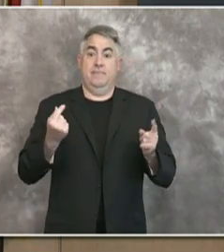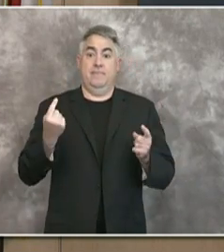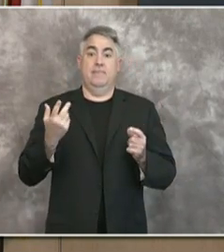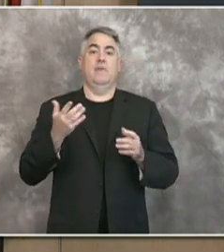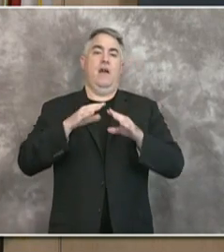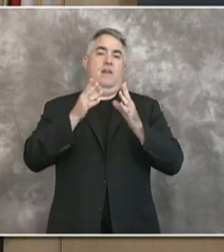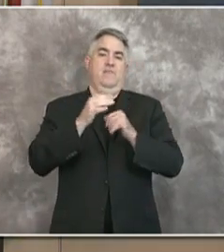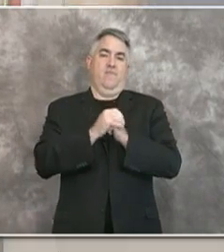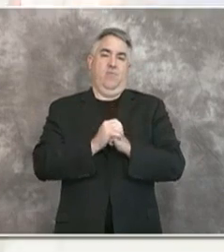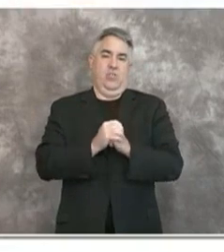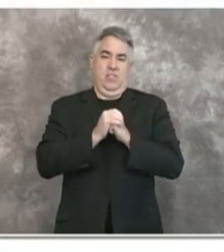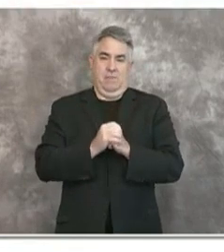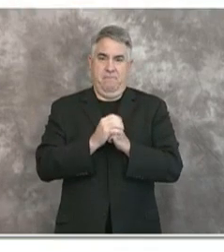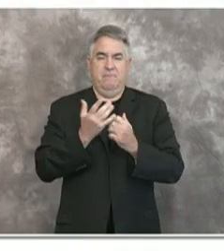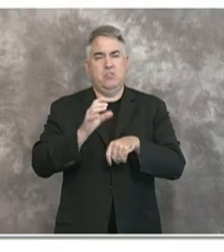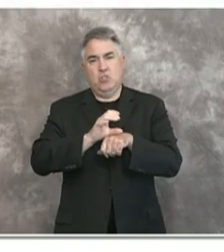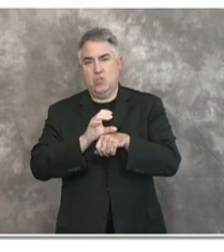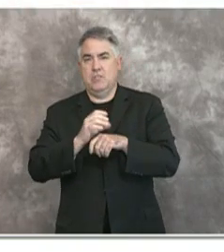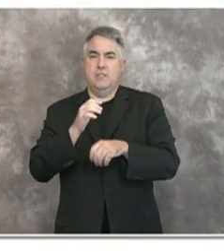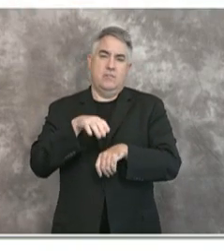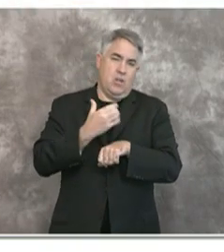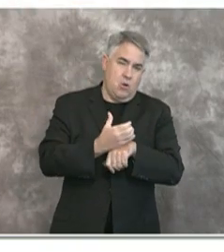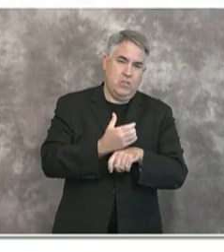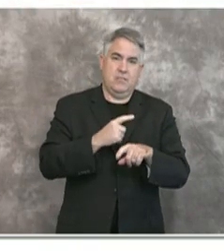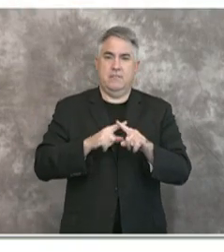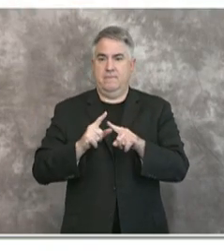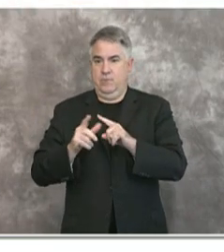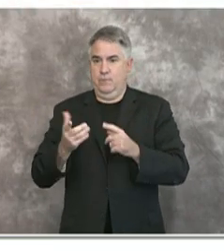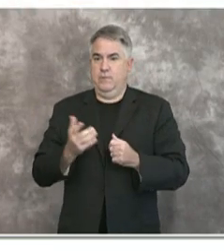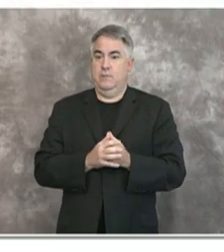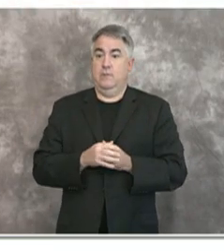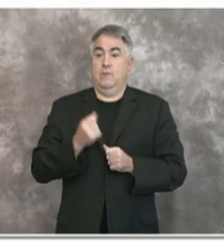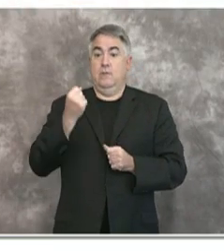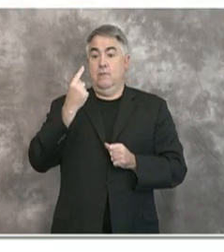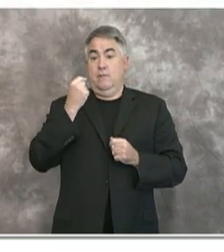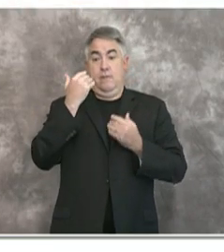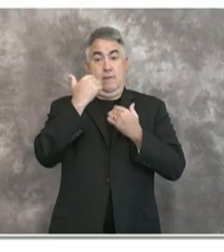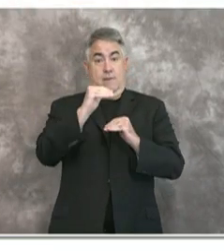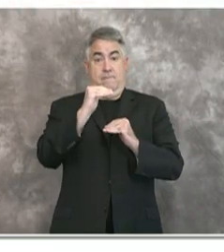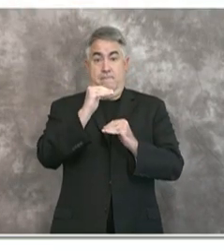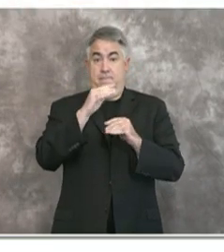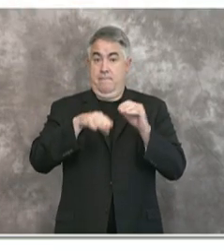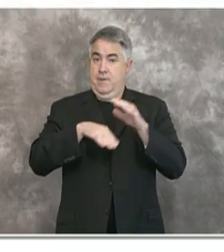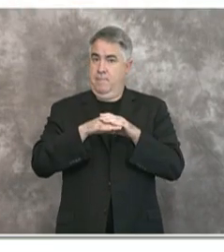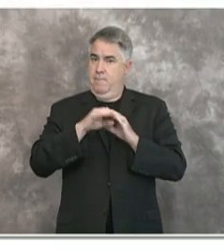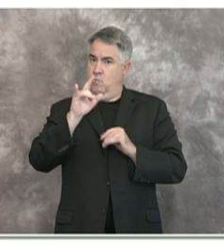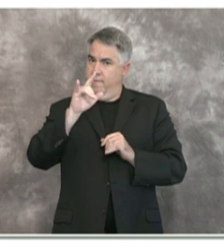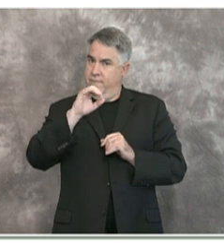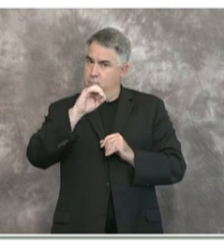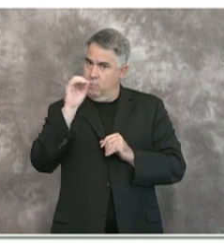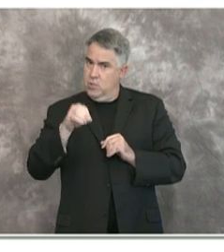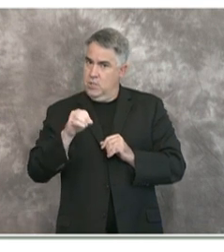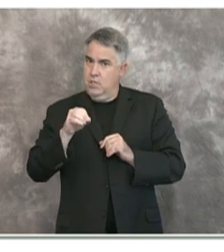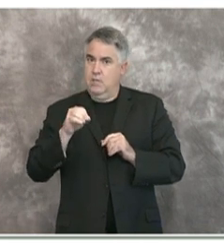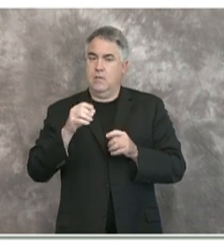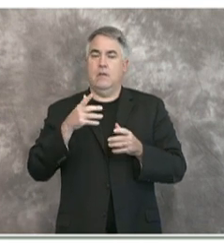guidelines allowing for services with restrictions at churches, synagogues, temples, and other places of